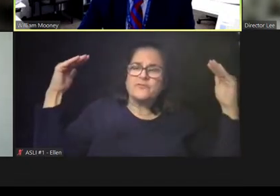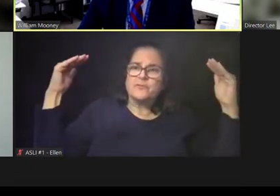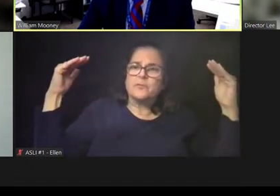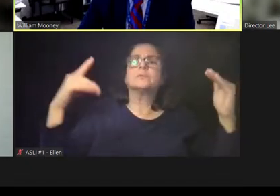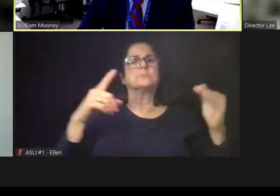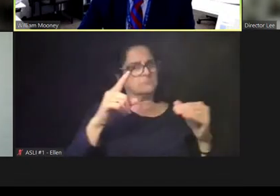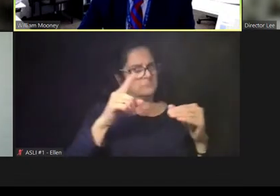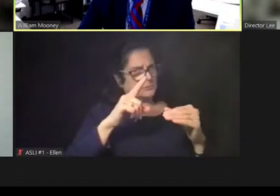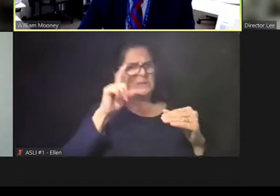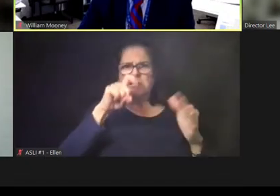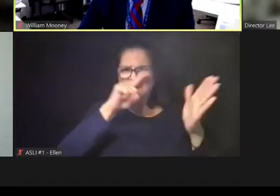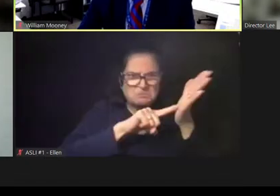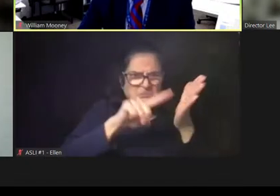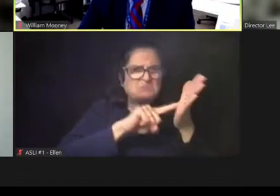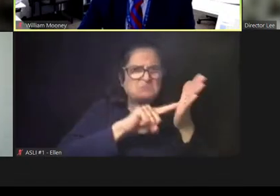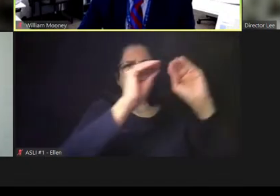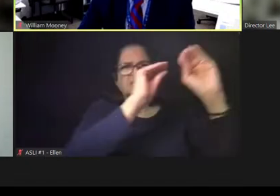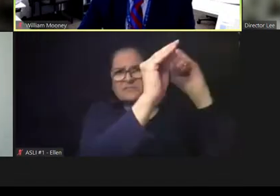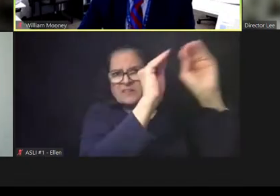inside them are protected.